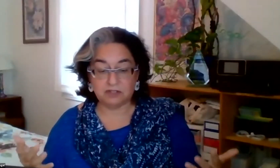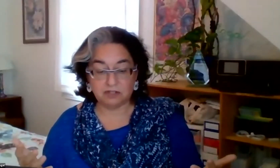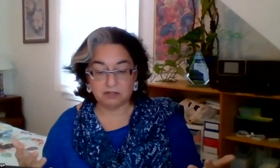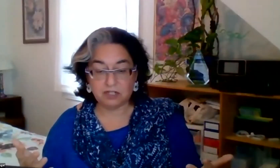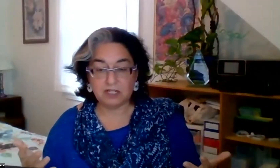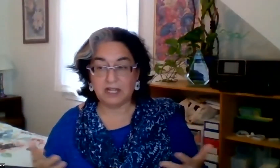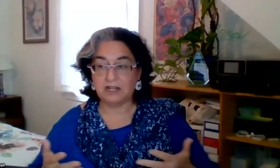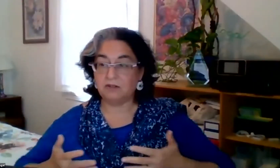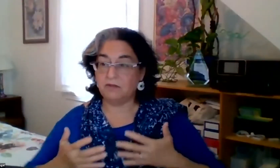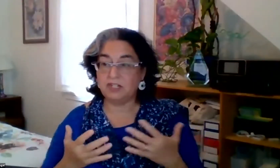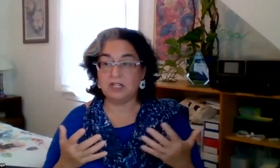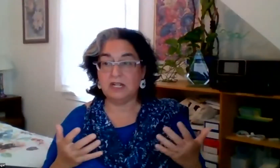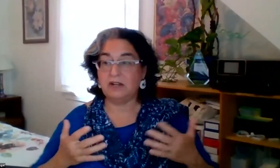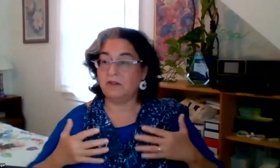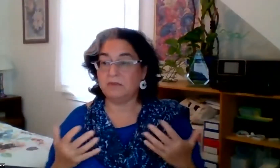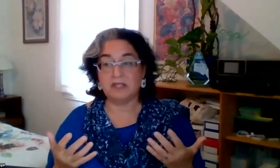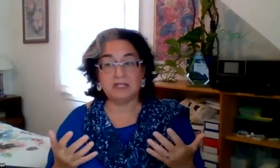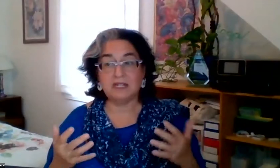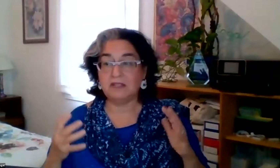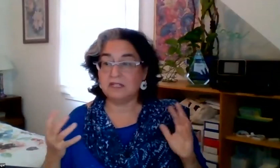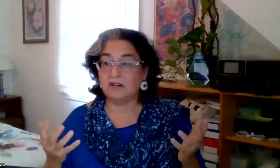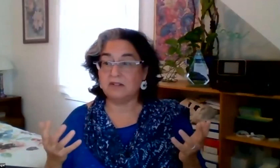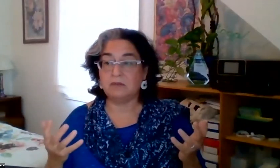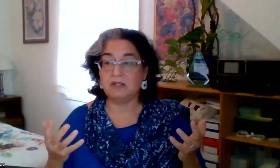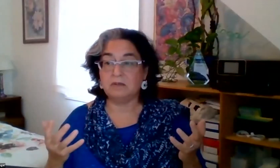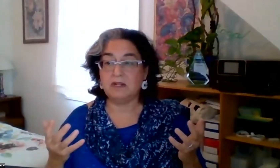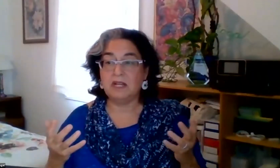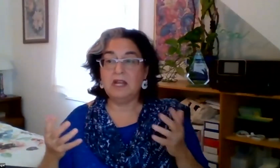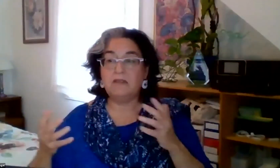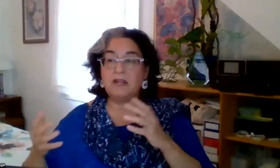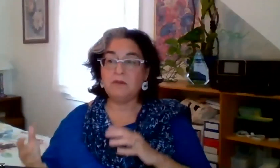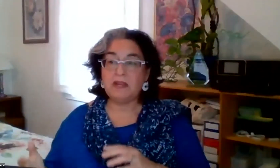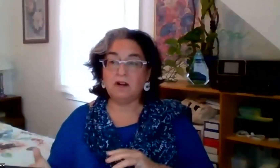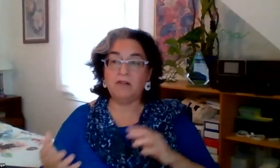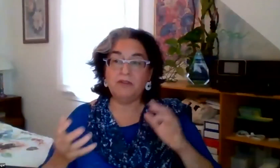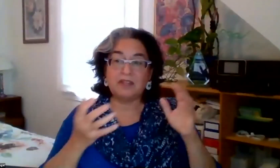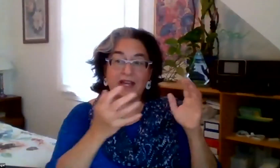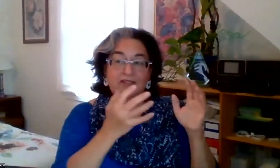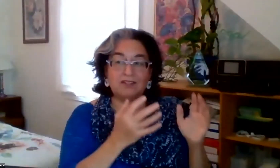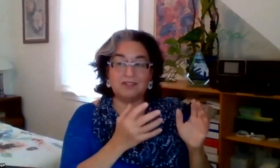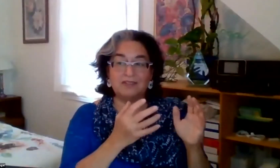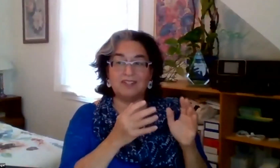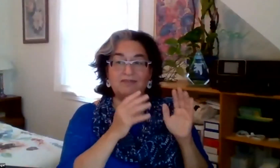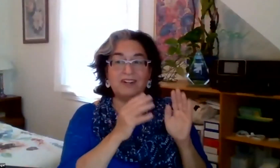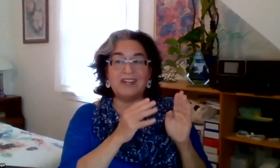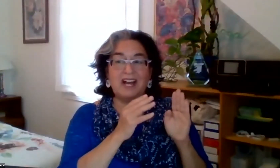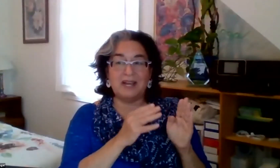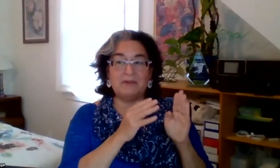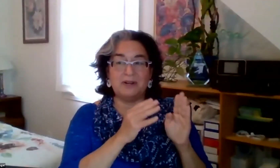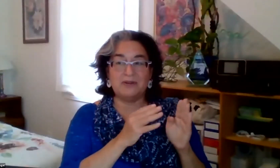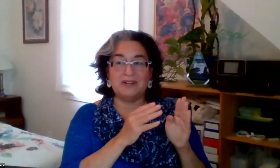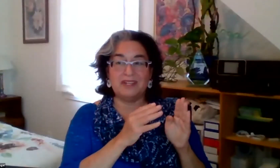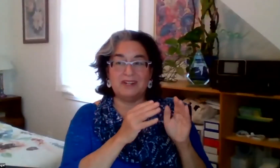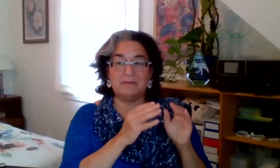cultural institution and you're reaching and representing the entire disability community, then I would make all those access services very